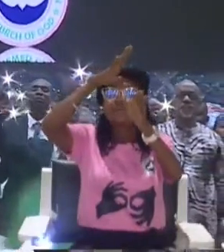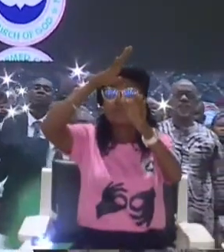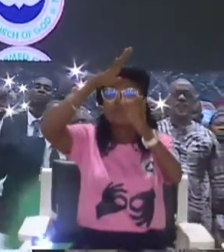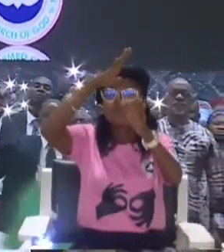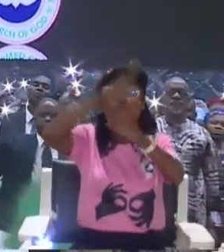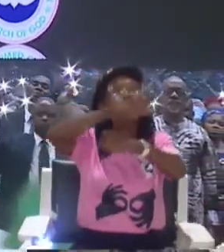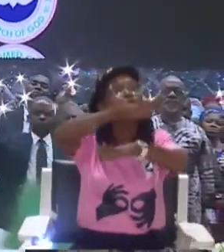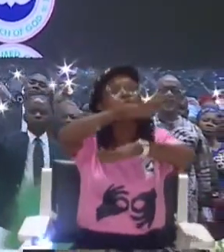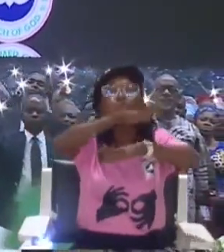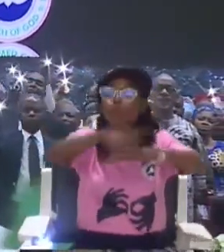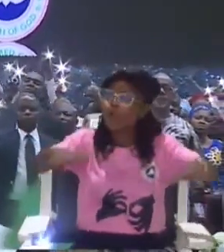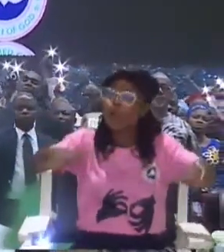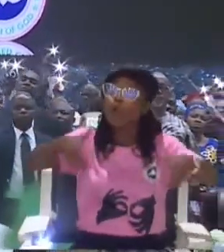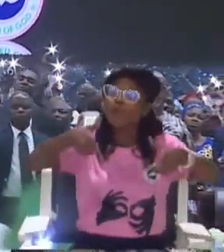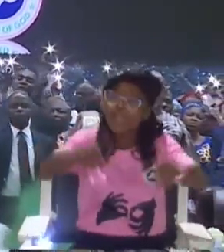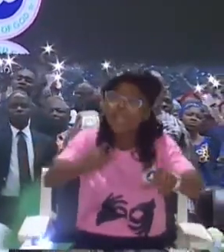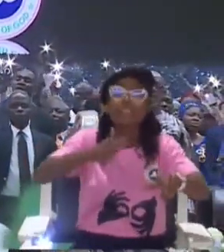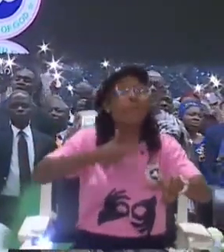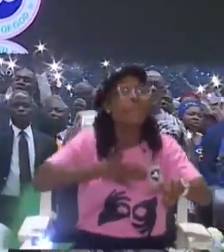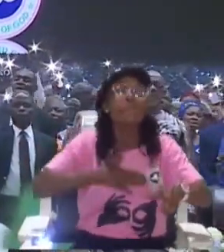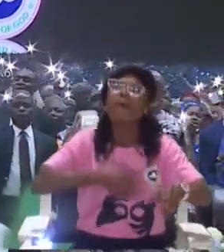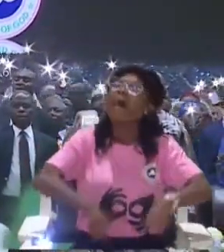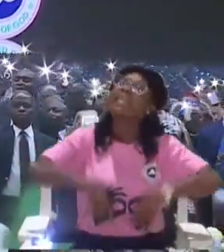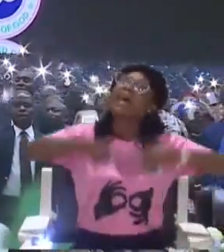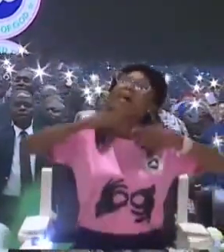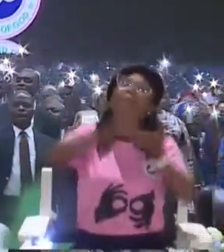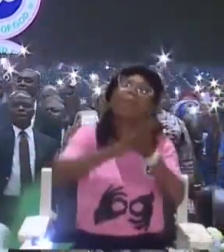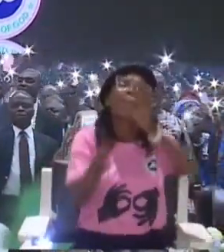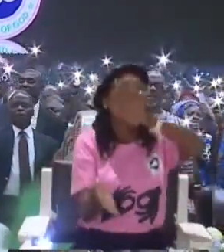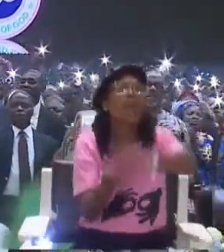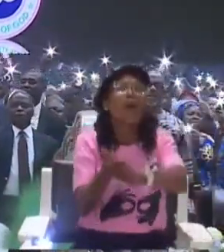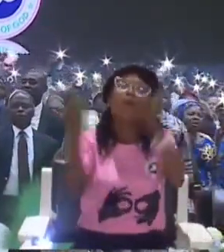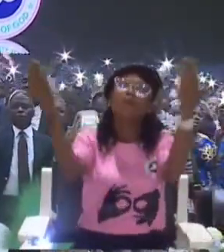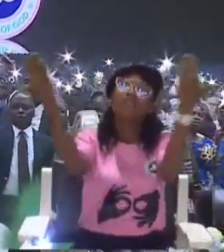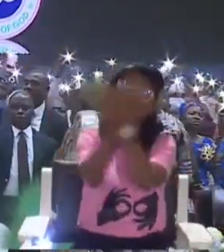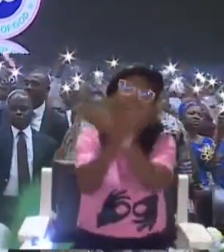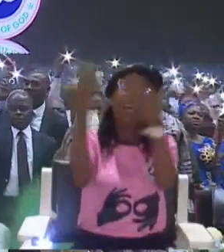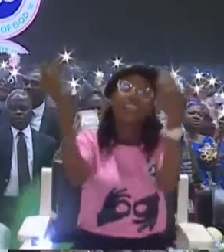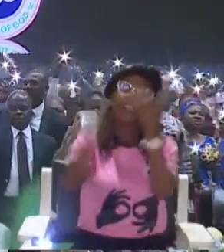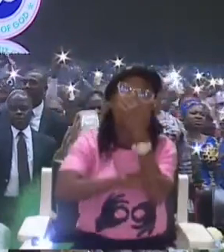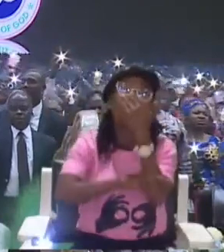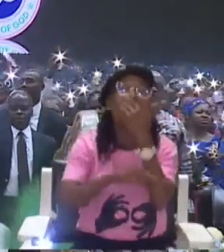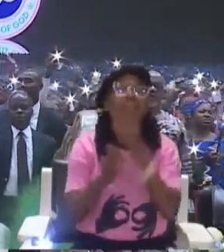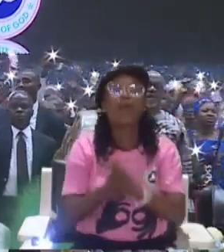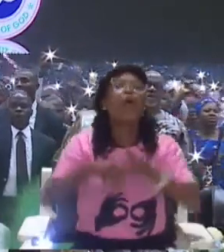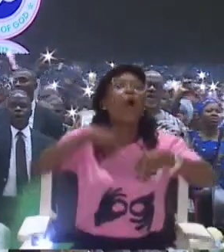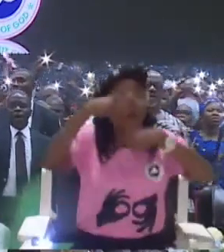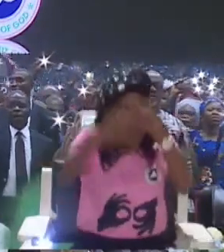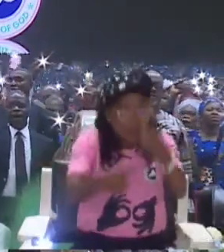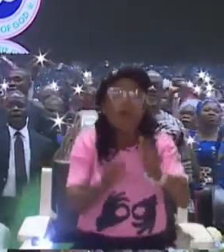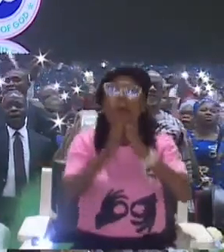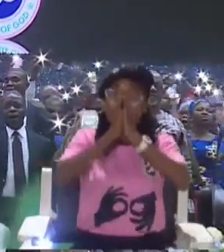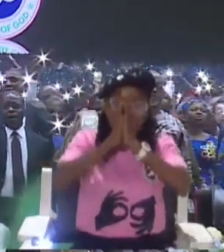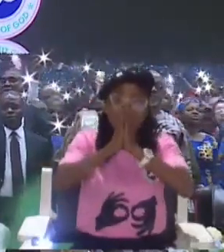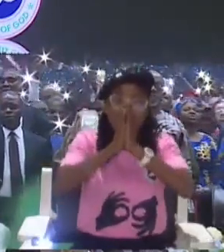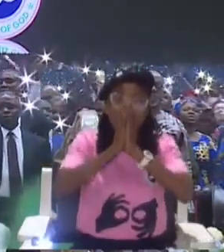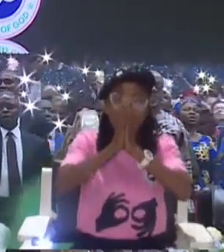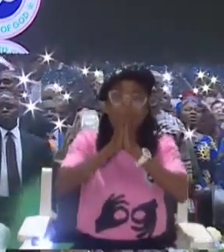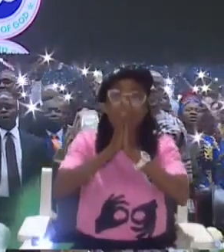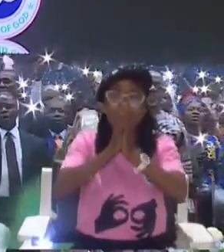don't let my light become darkness. Go ahead, talk to the Almighty